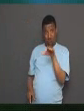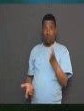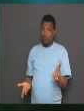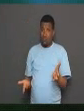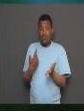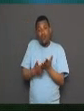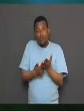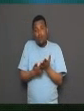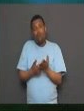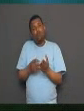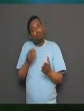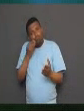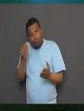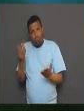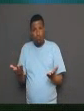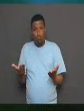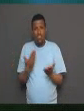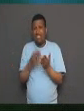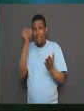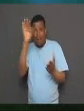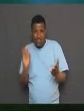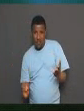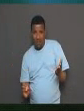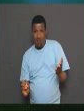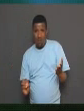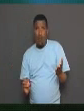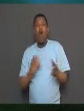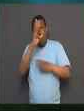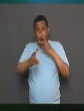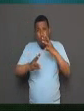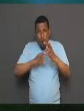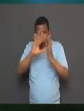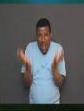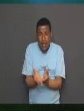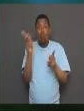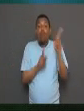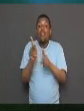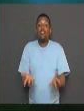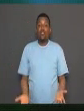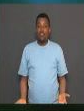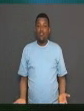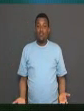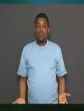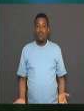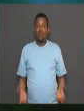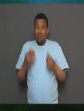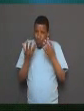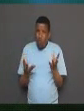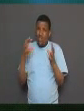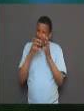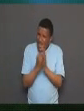And though it is home to about 10% of the world's population, it